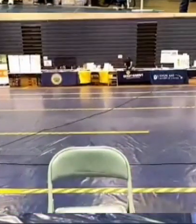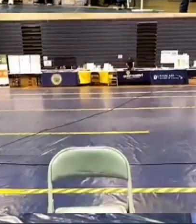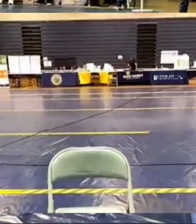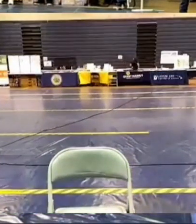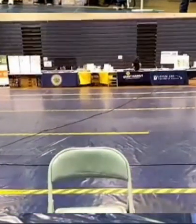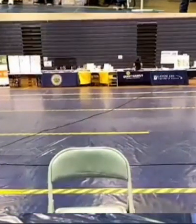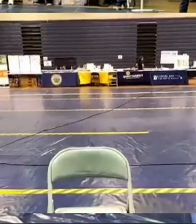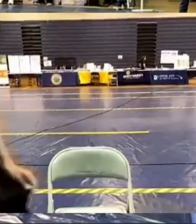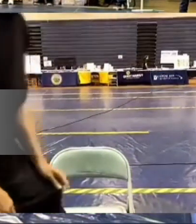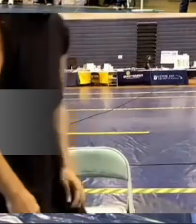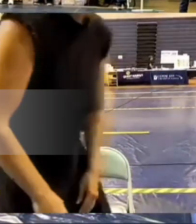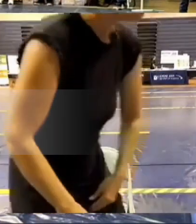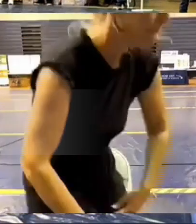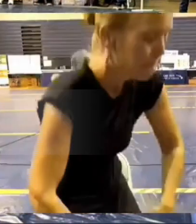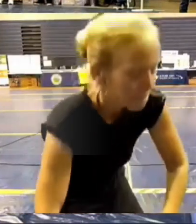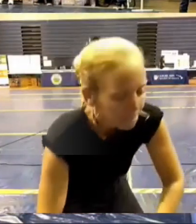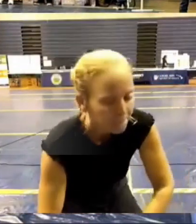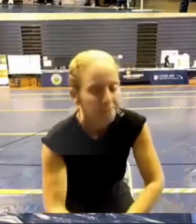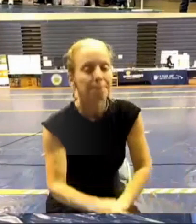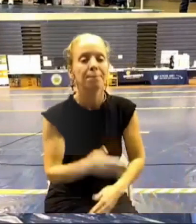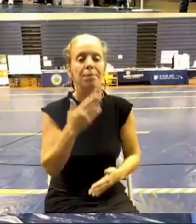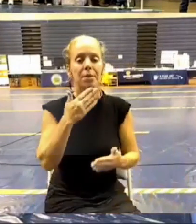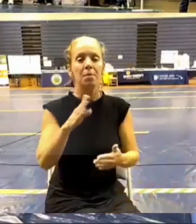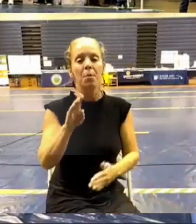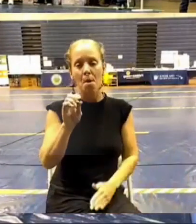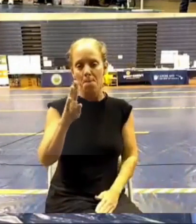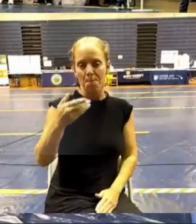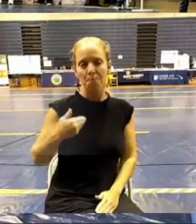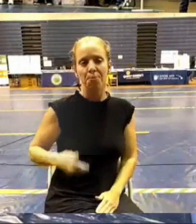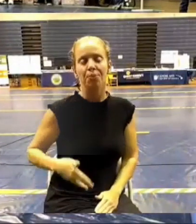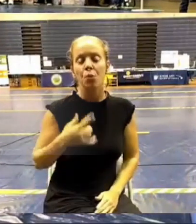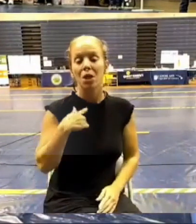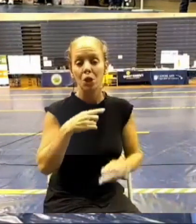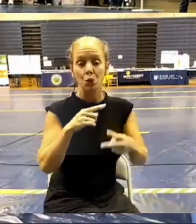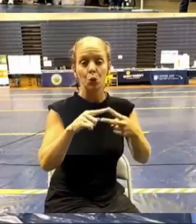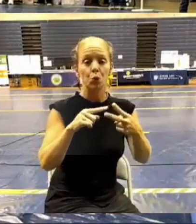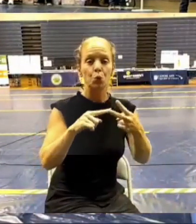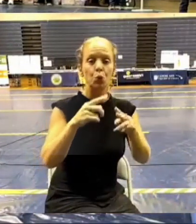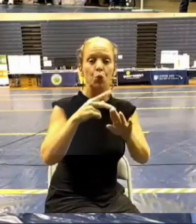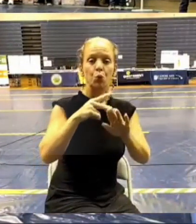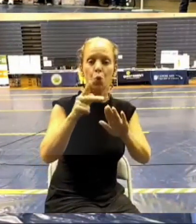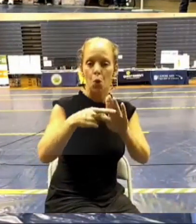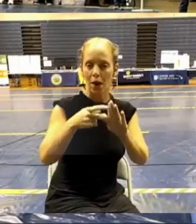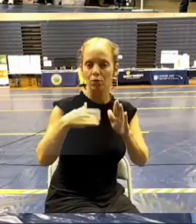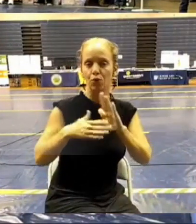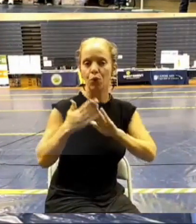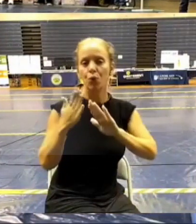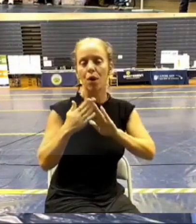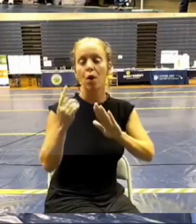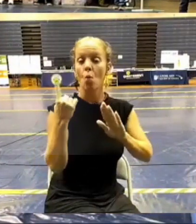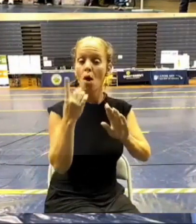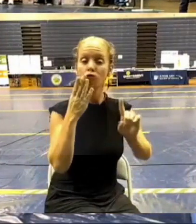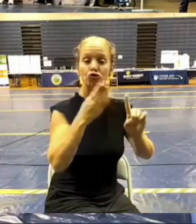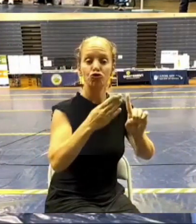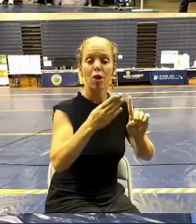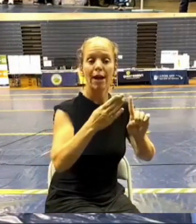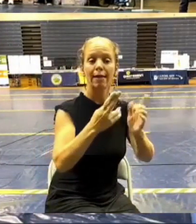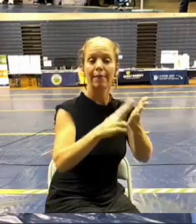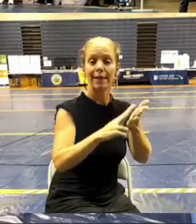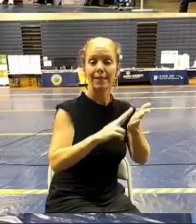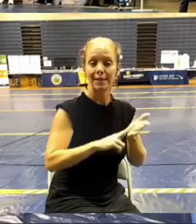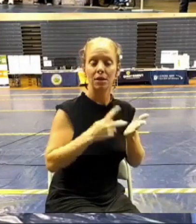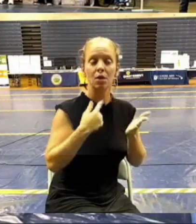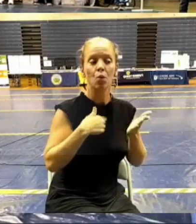is keep in mind there's two programs that we're running. One is direct lease, which we're entering into